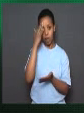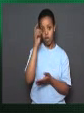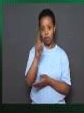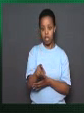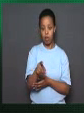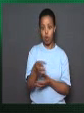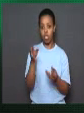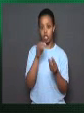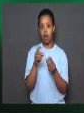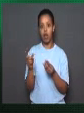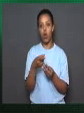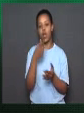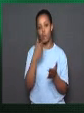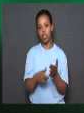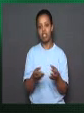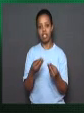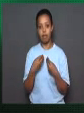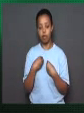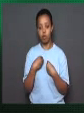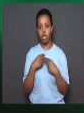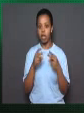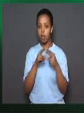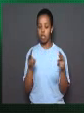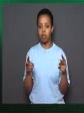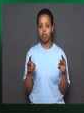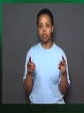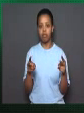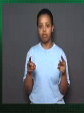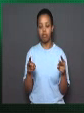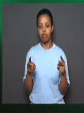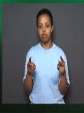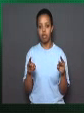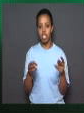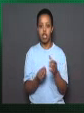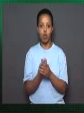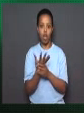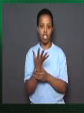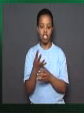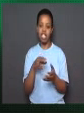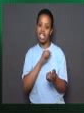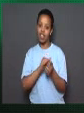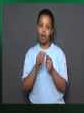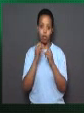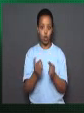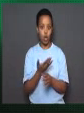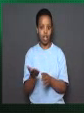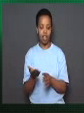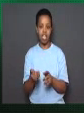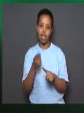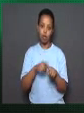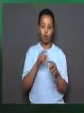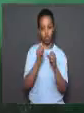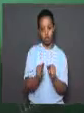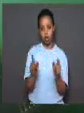extra performance is largely the recovery of production losses through